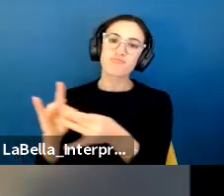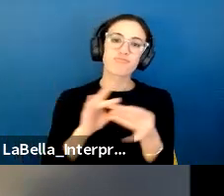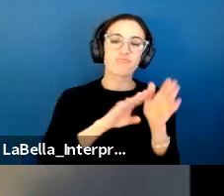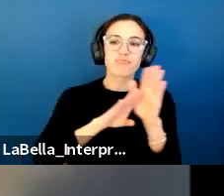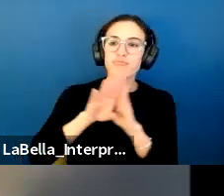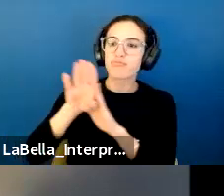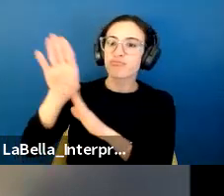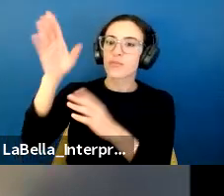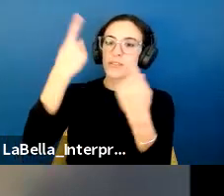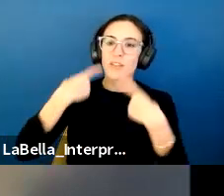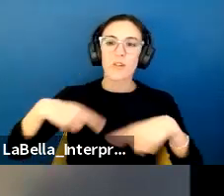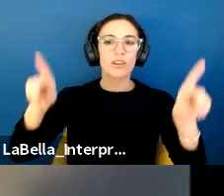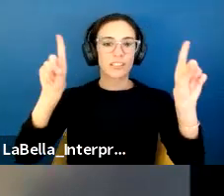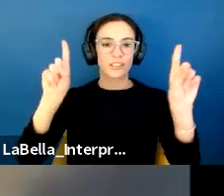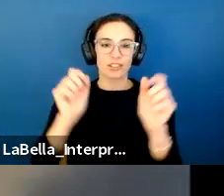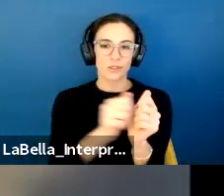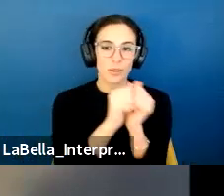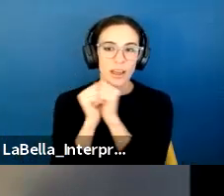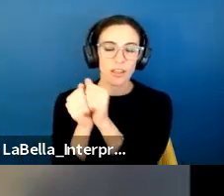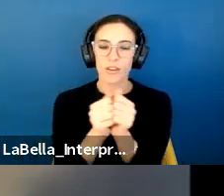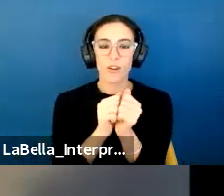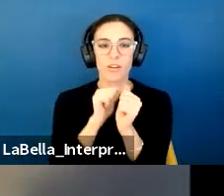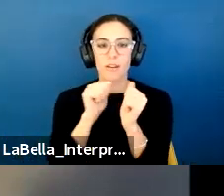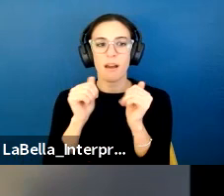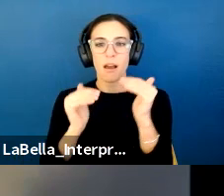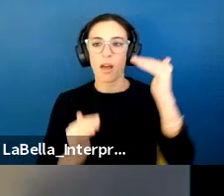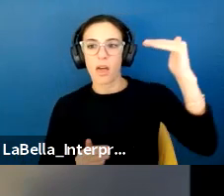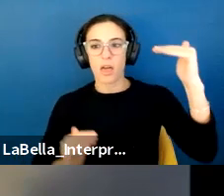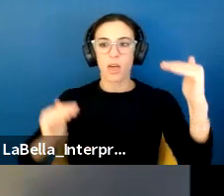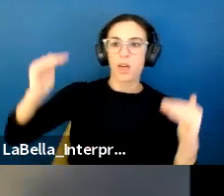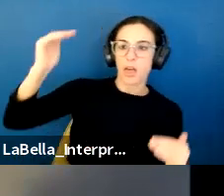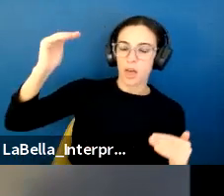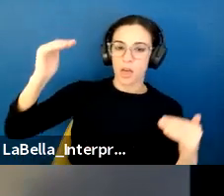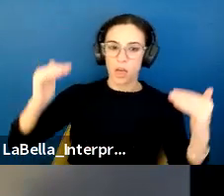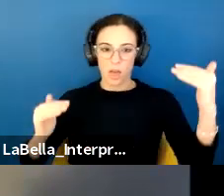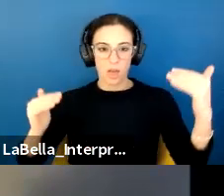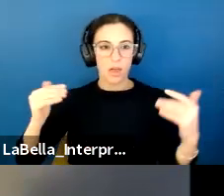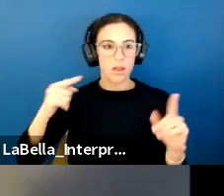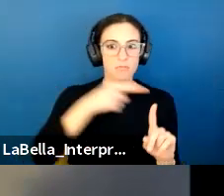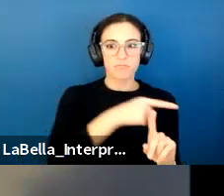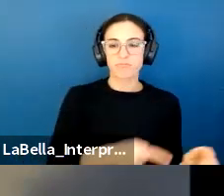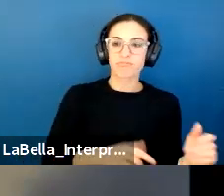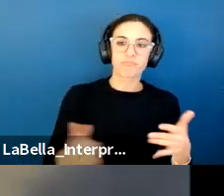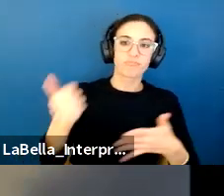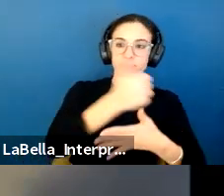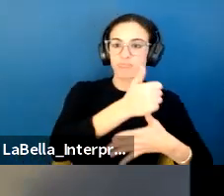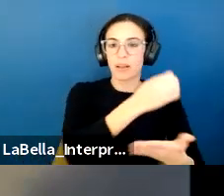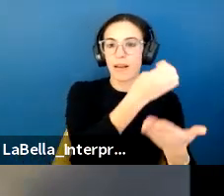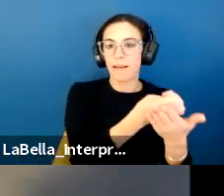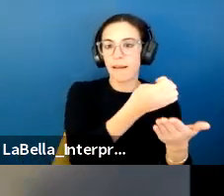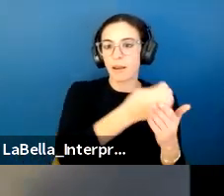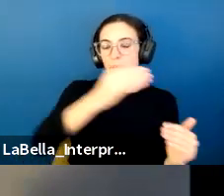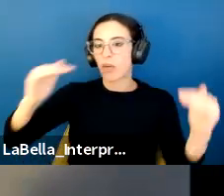flourish together, not put more power over economy than people or